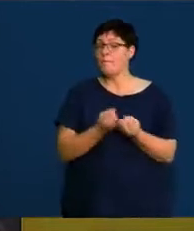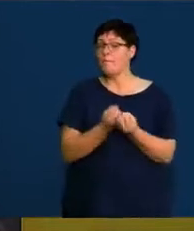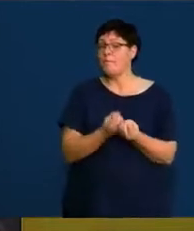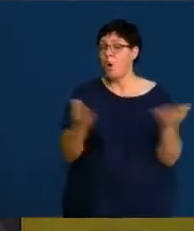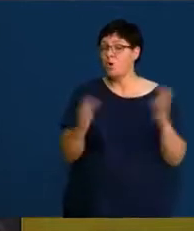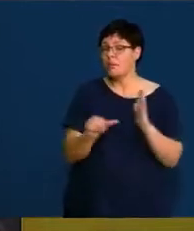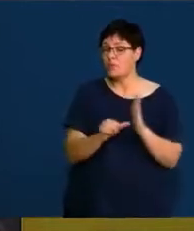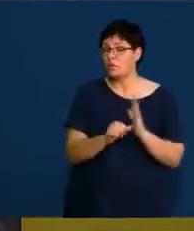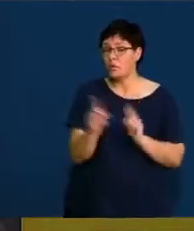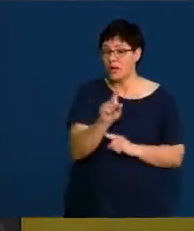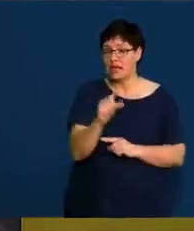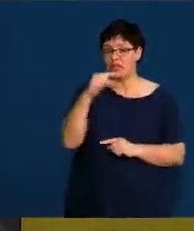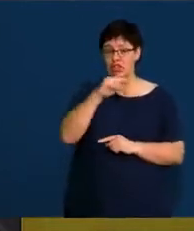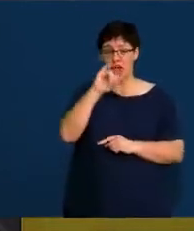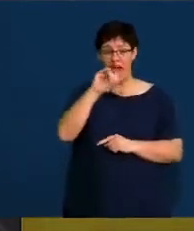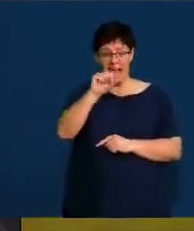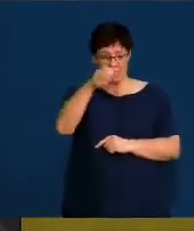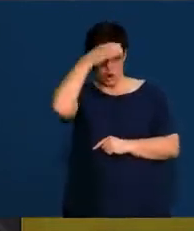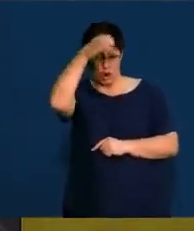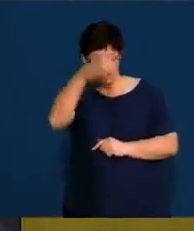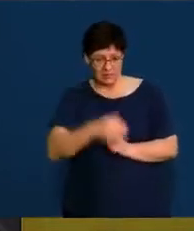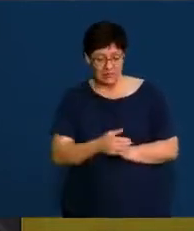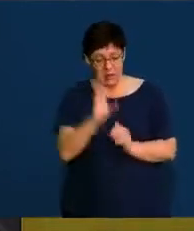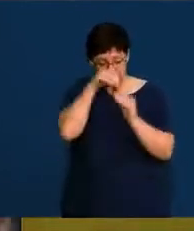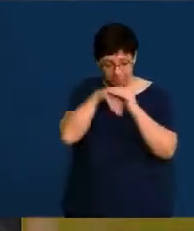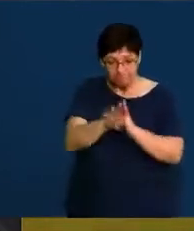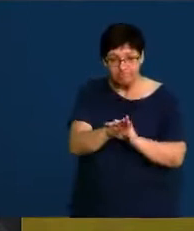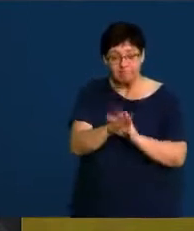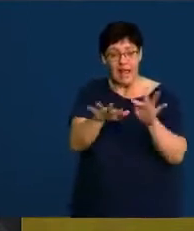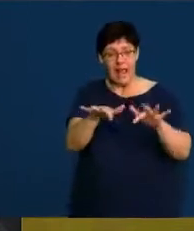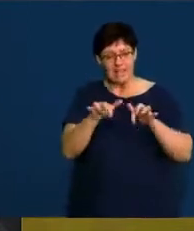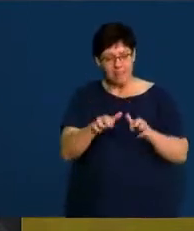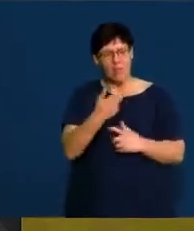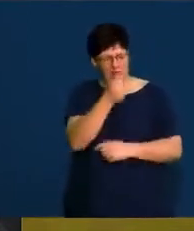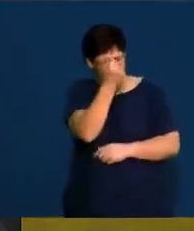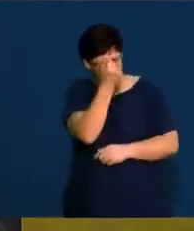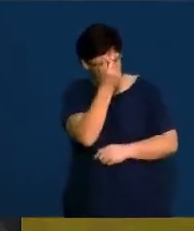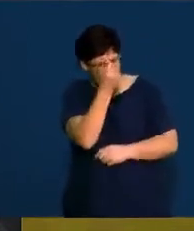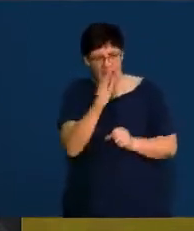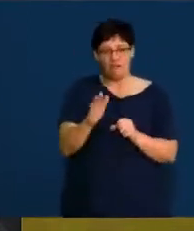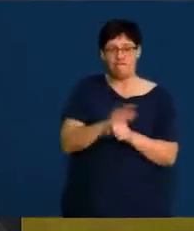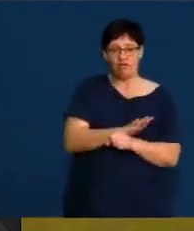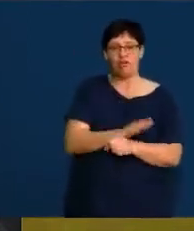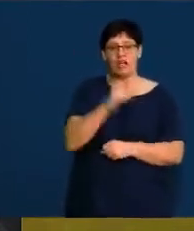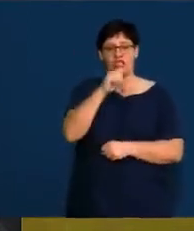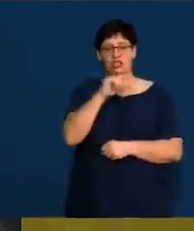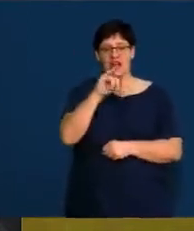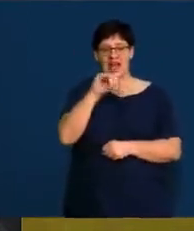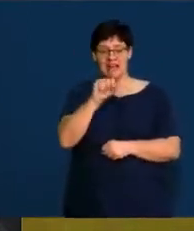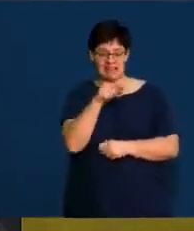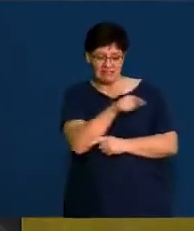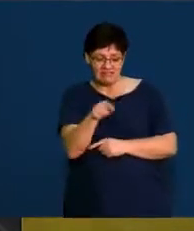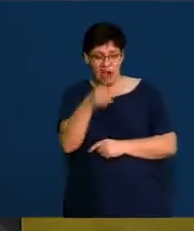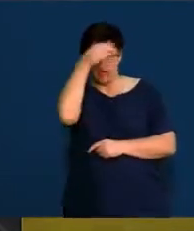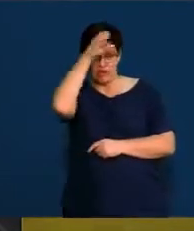importantly is your GIS concepts. When you walk into this exam, have a thorough knowledge of all those geographical